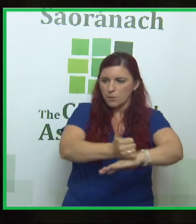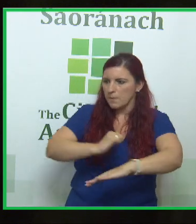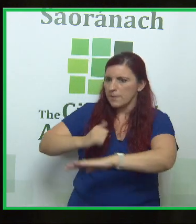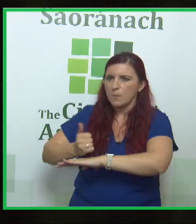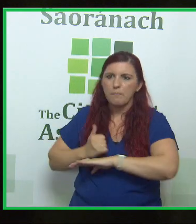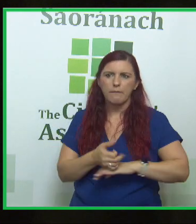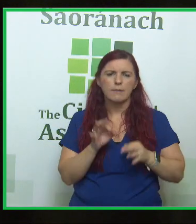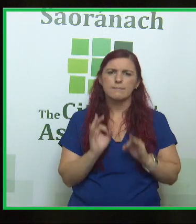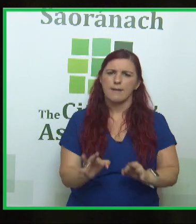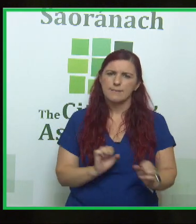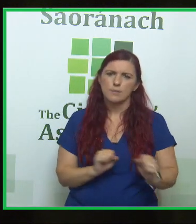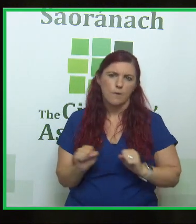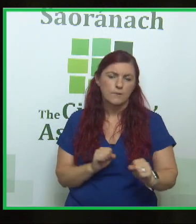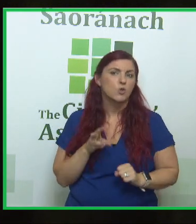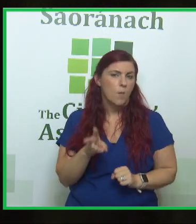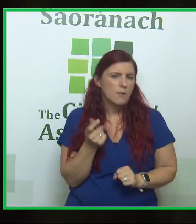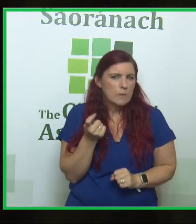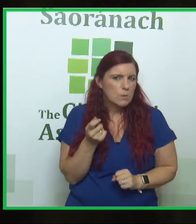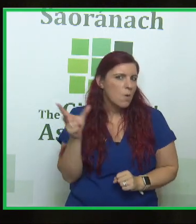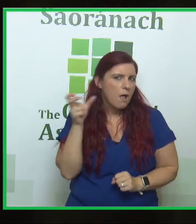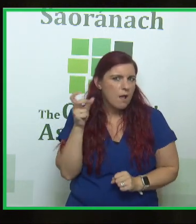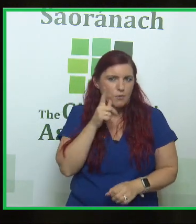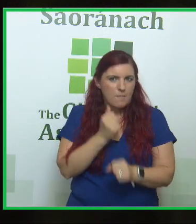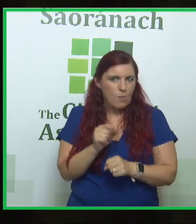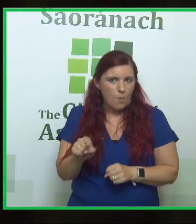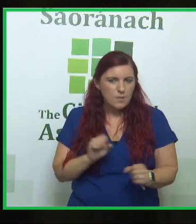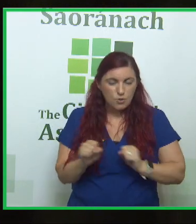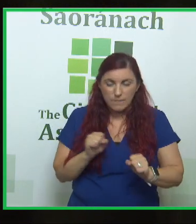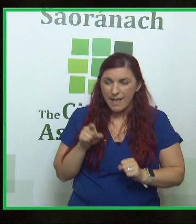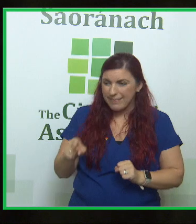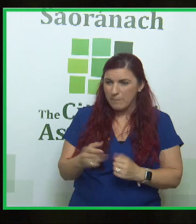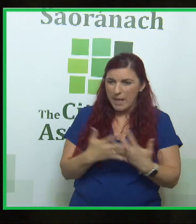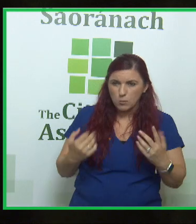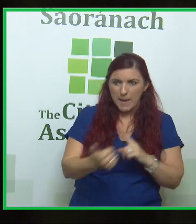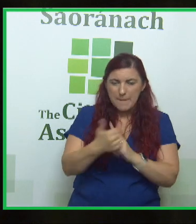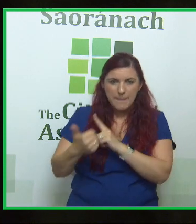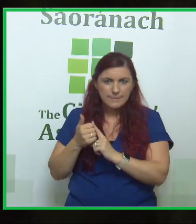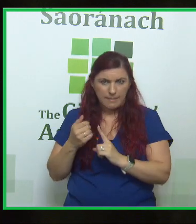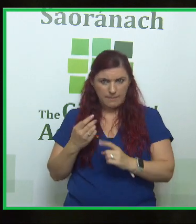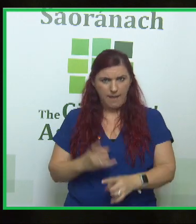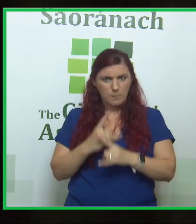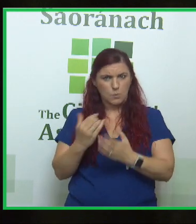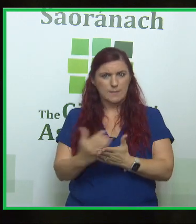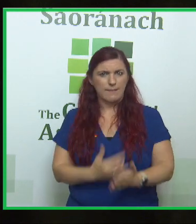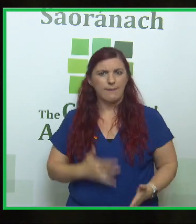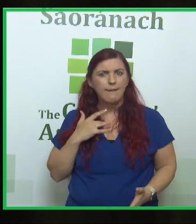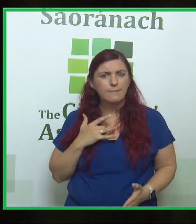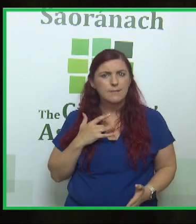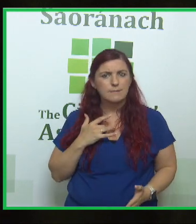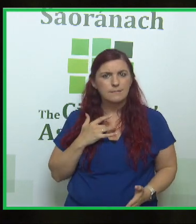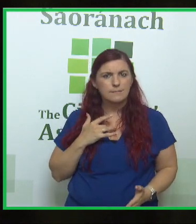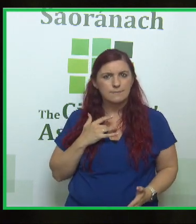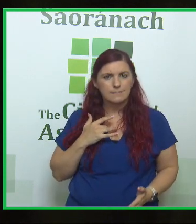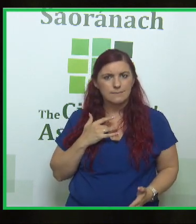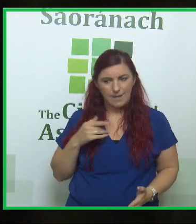forces. You're going to hear about some of them in a moment. And they've made differences, and they've helped save lives. And it is